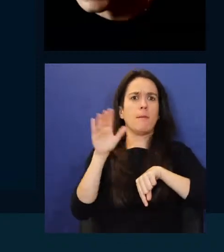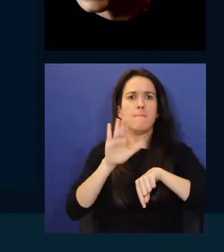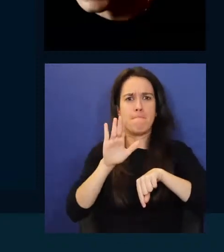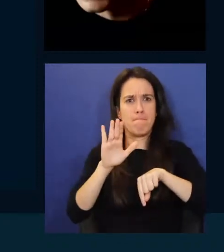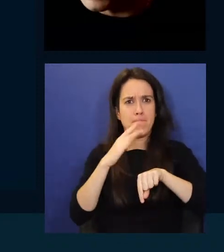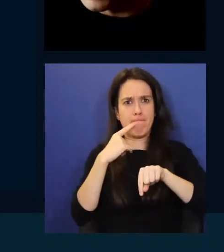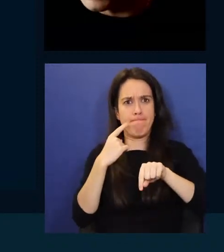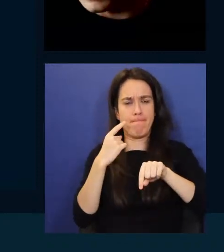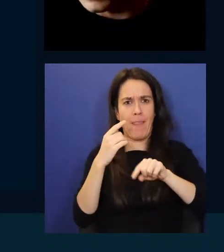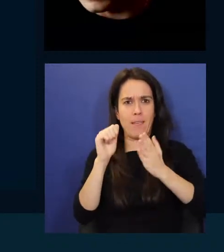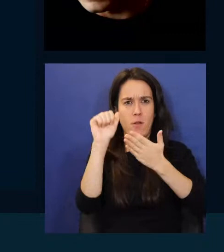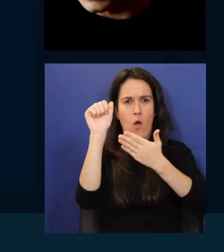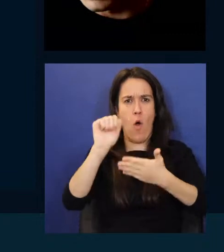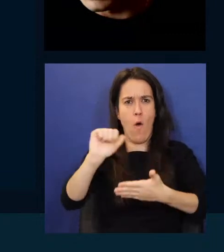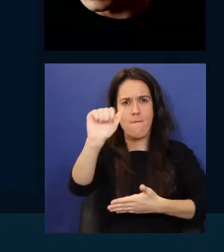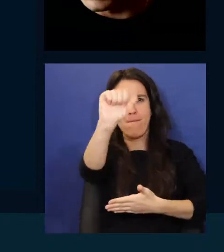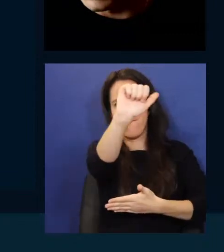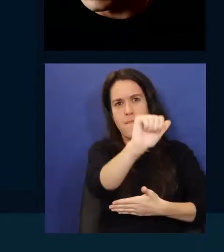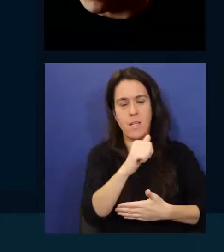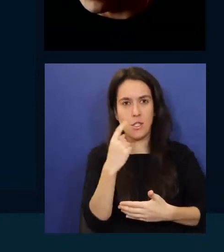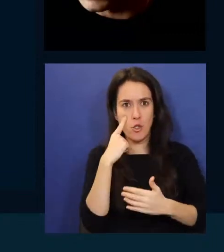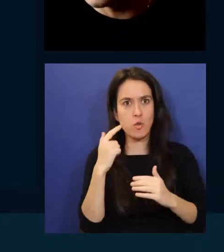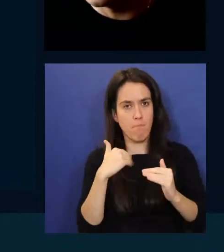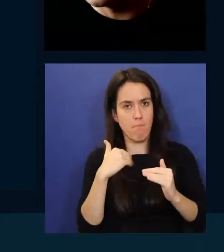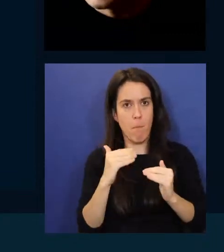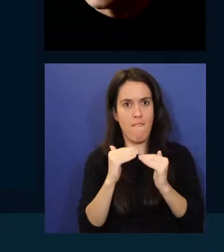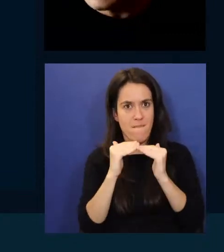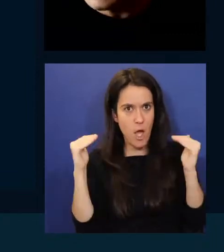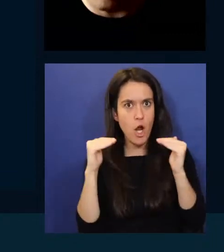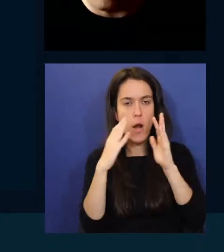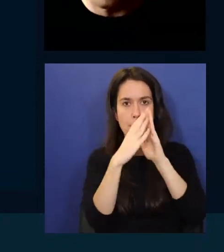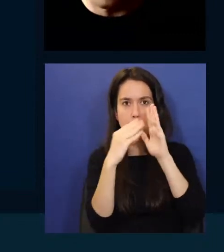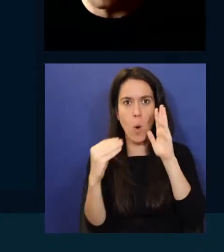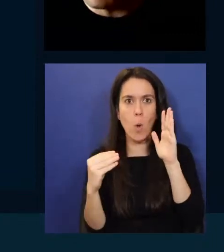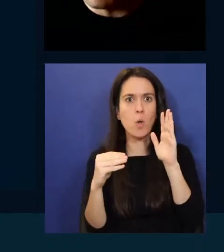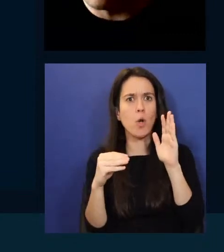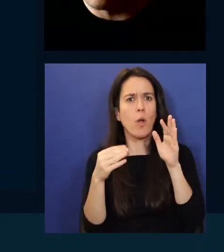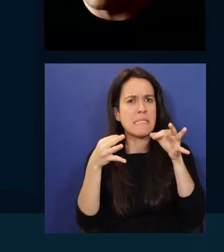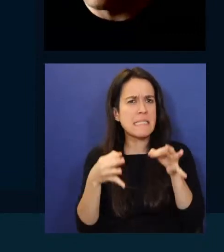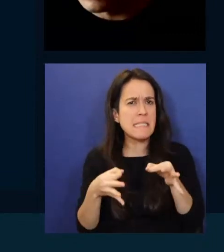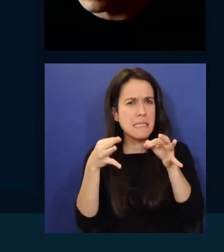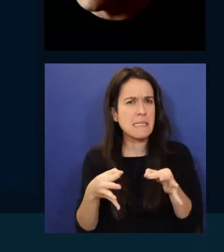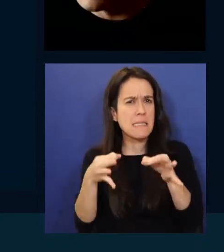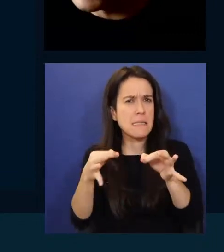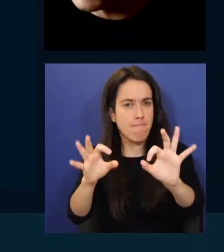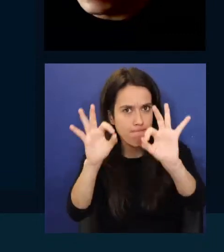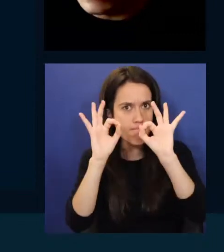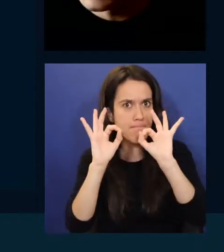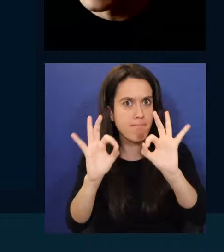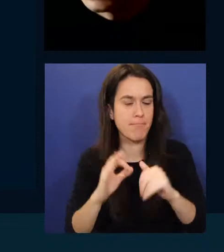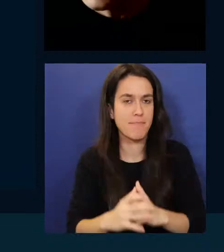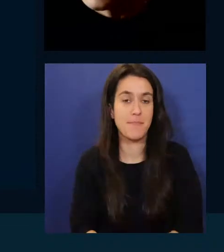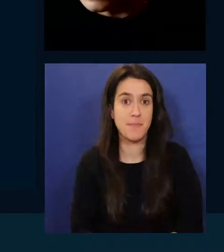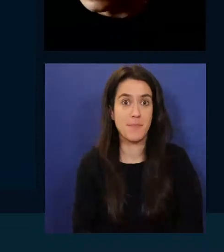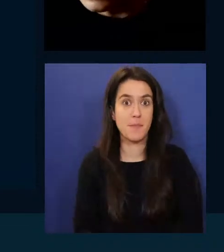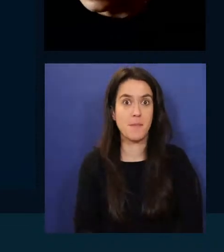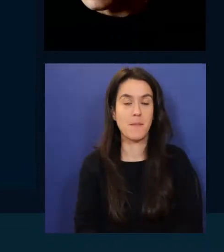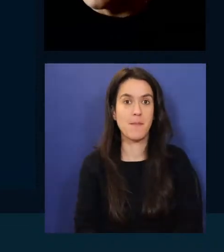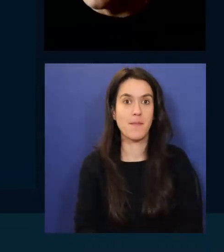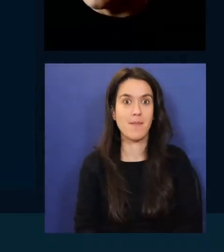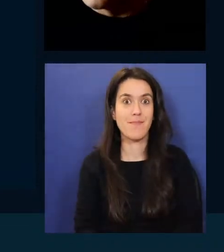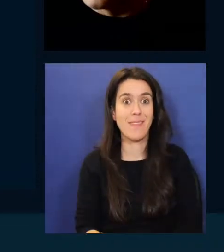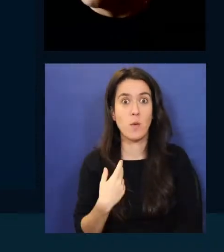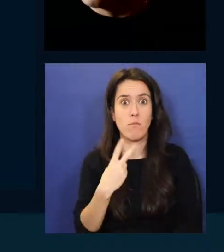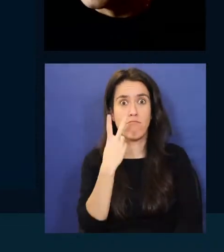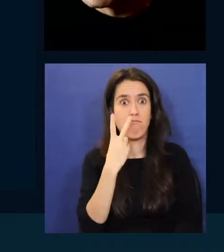that the model is fair, and the critical decisions that are being made by the model. Because I mean these. Look, I think that we're moving towards